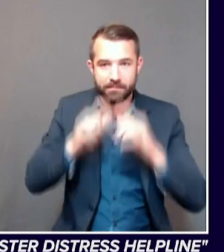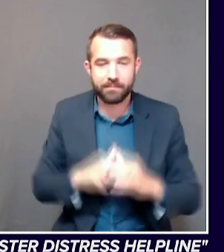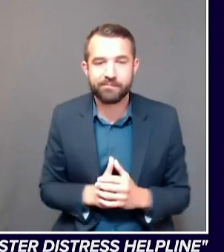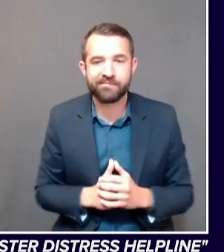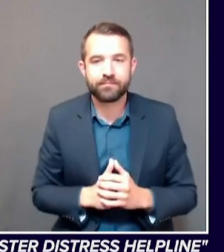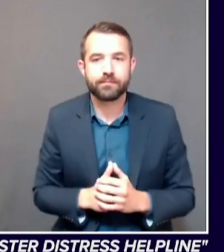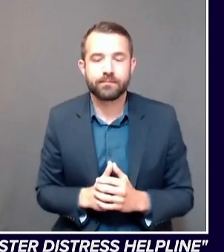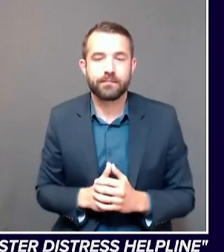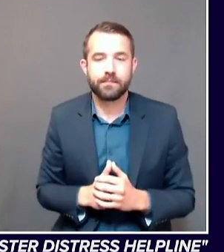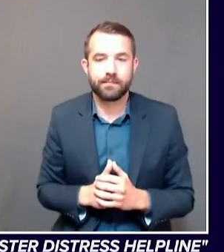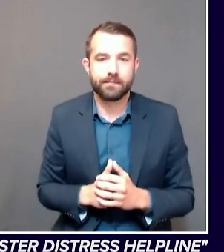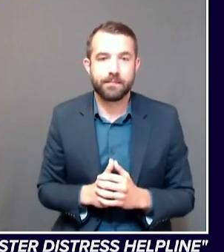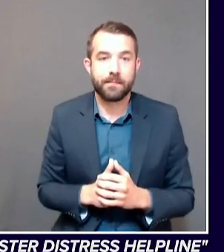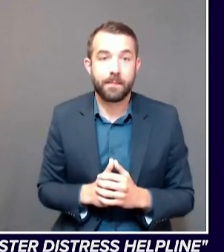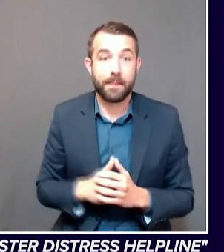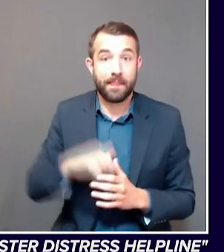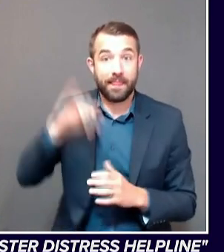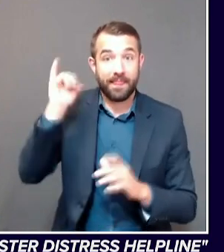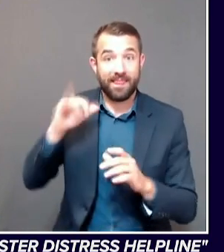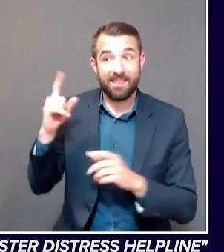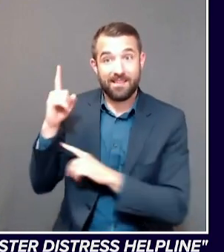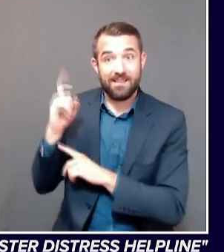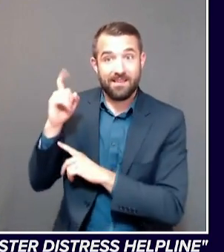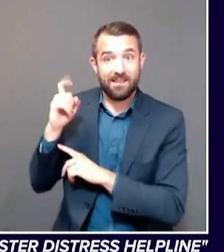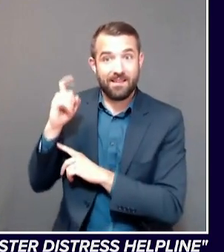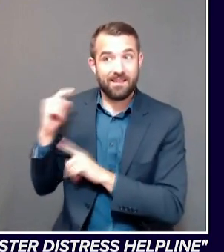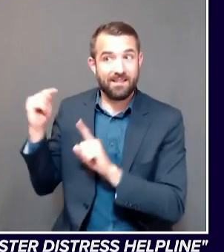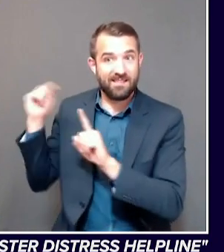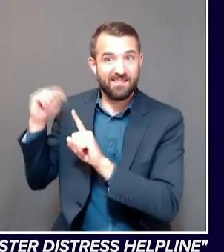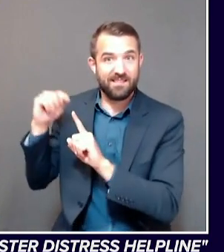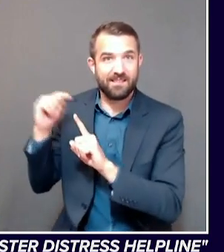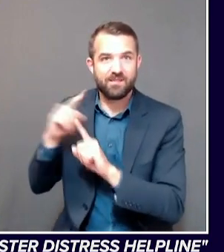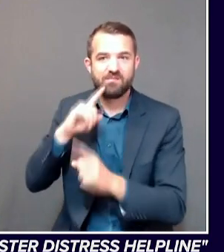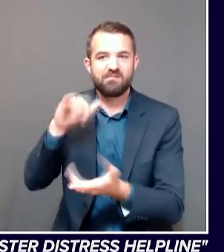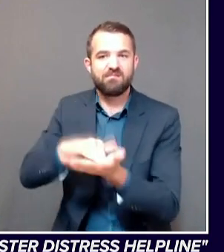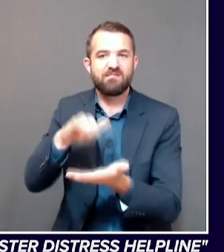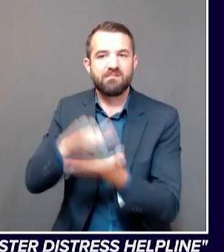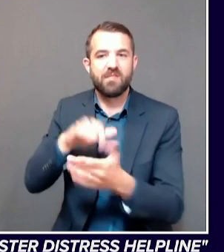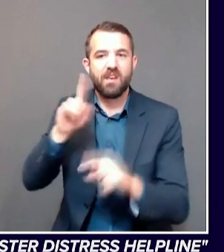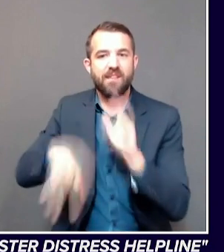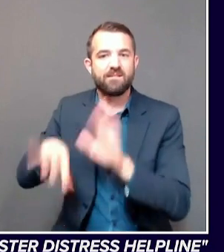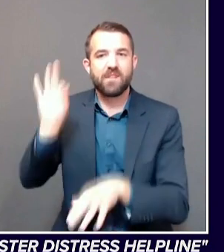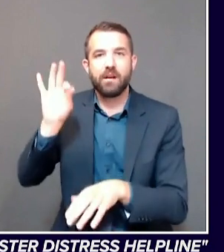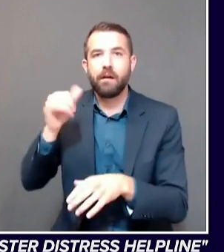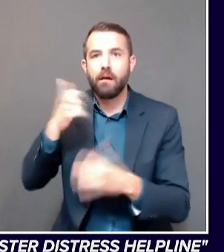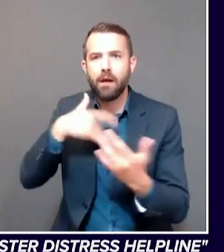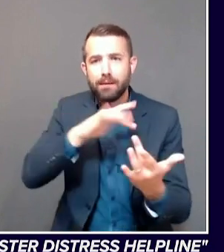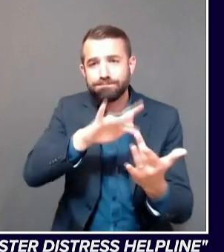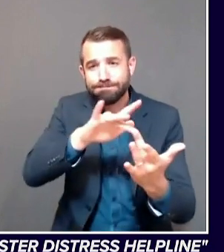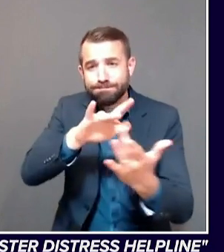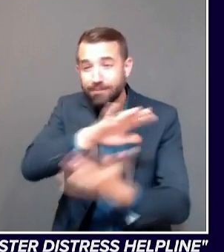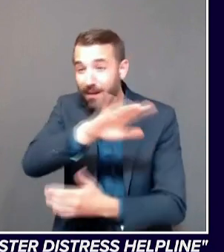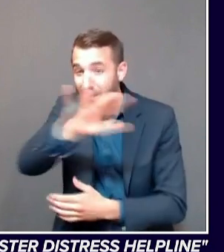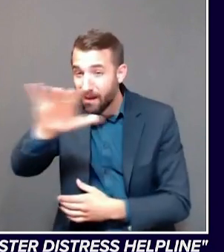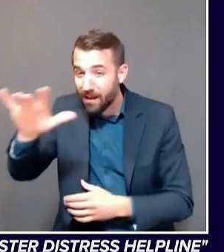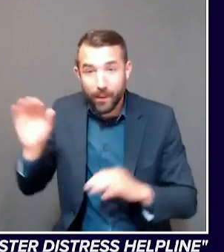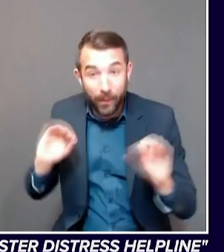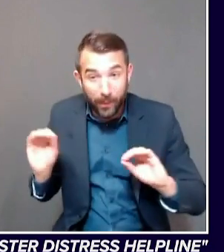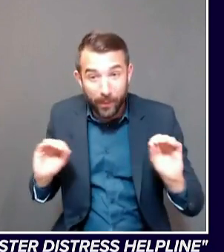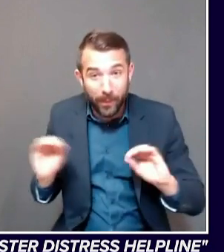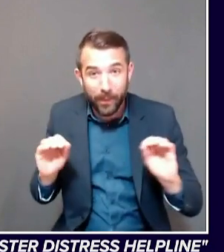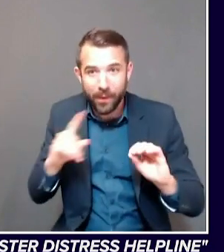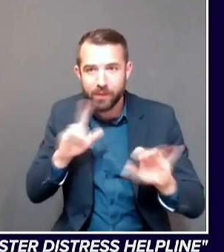it up. That solution was at a premium. It was downright impossible to come by. We were facing a